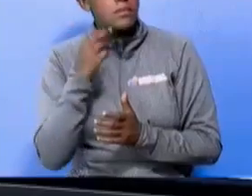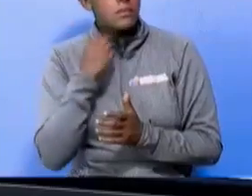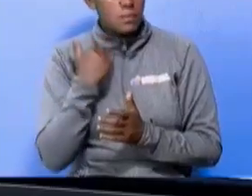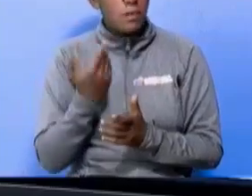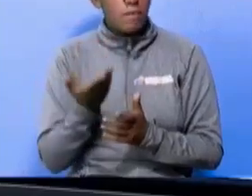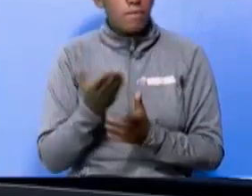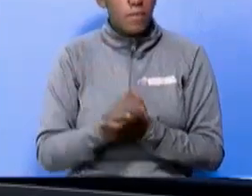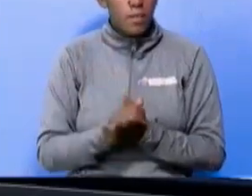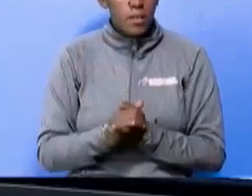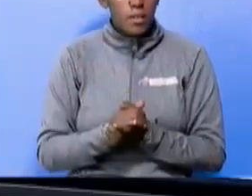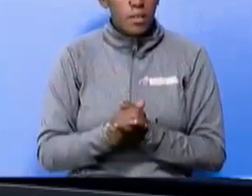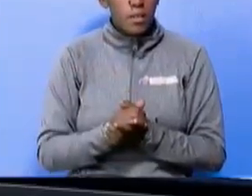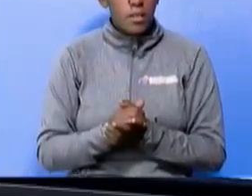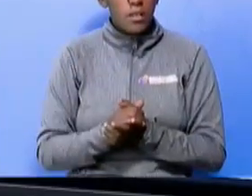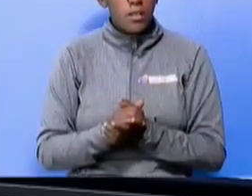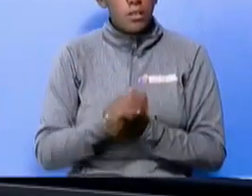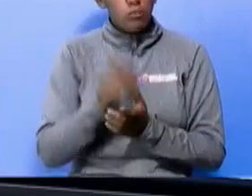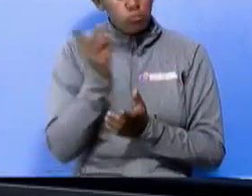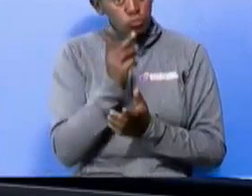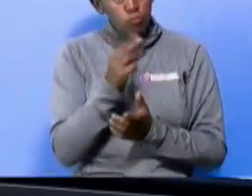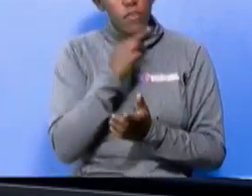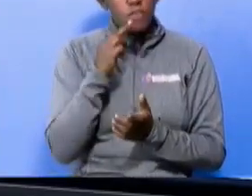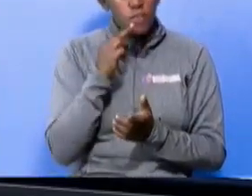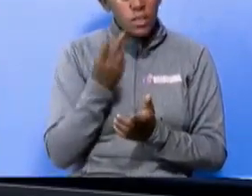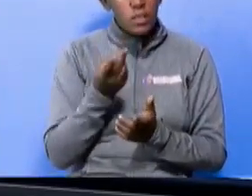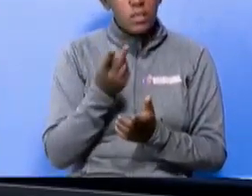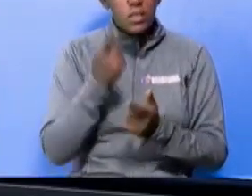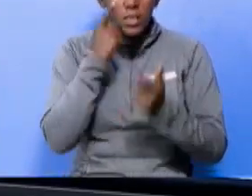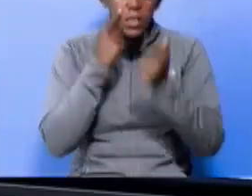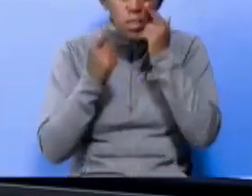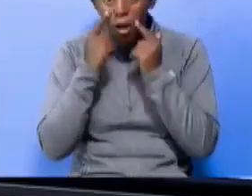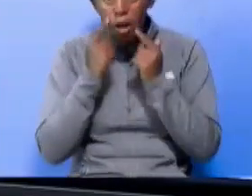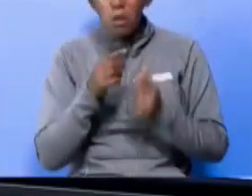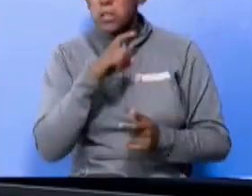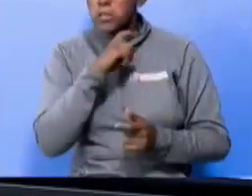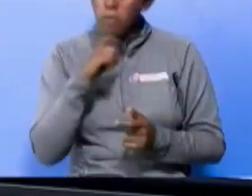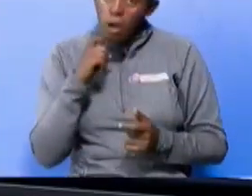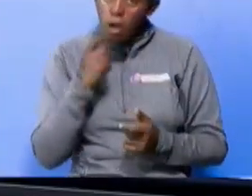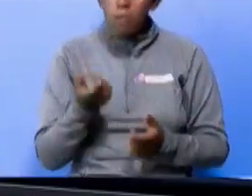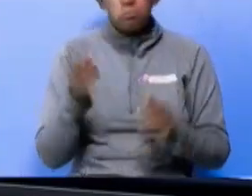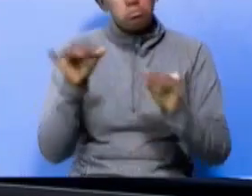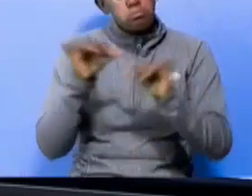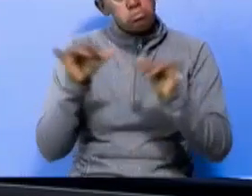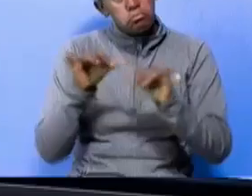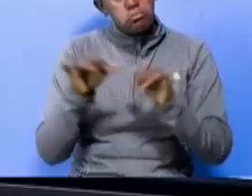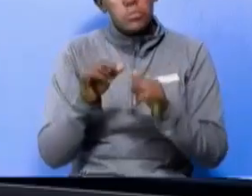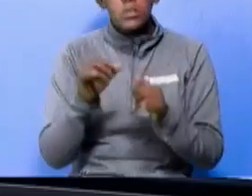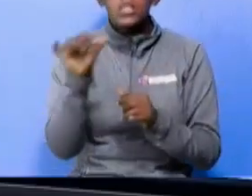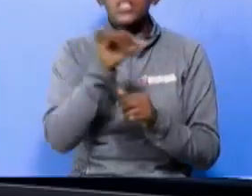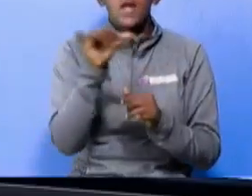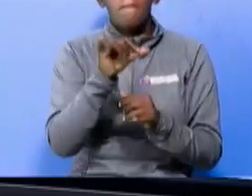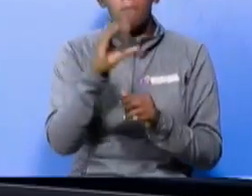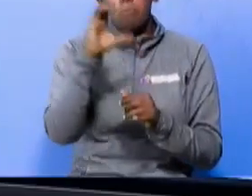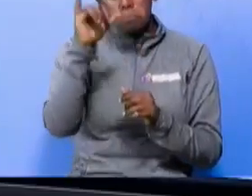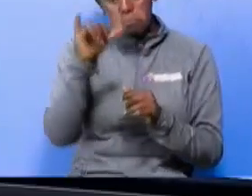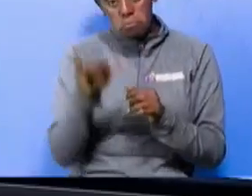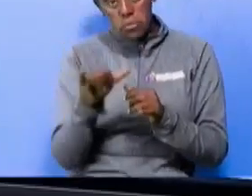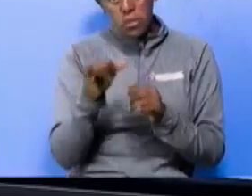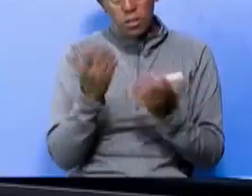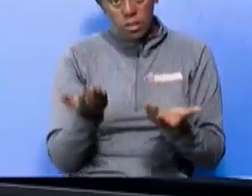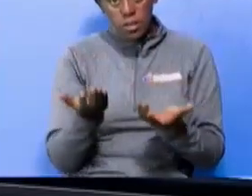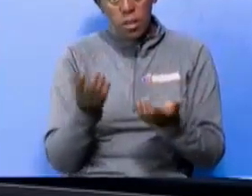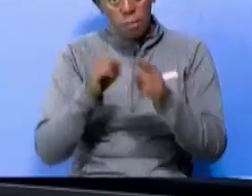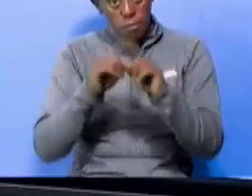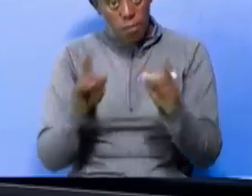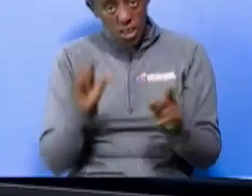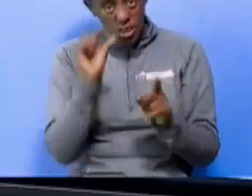of these two verbs, cry and dry, both have the same structure, but there